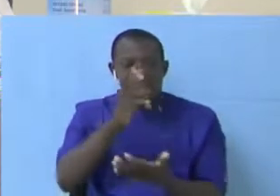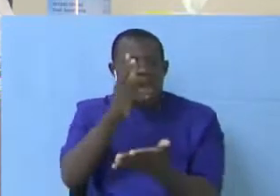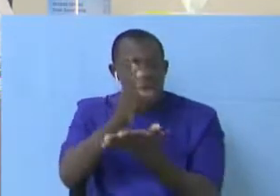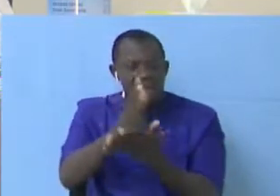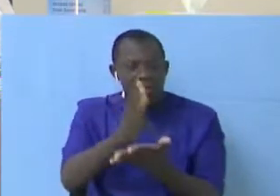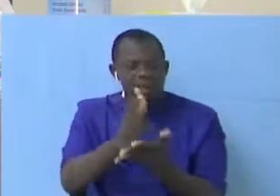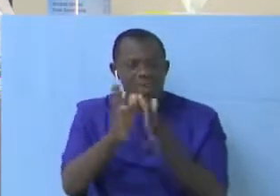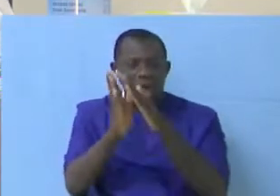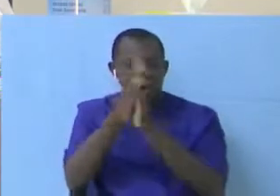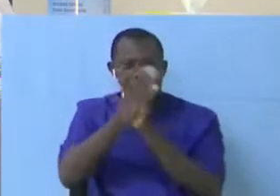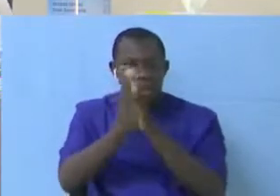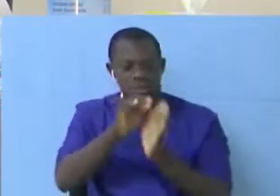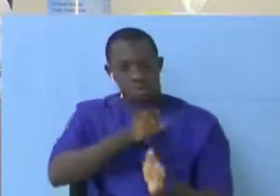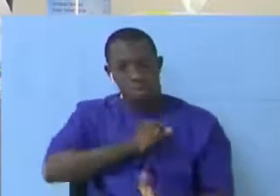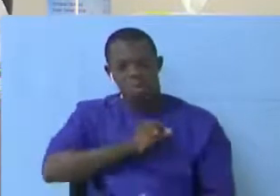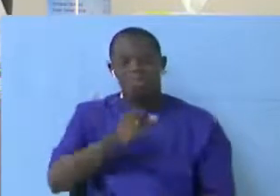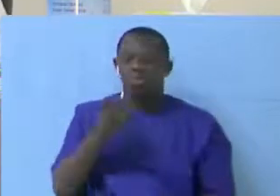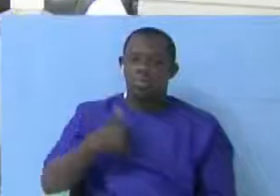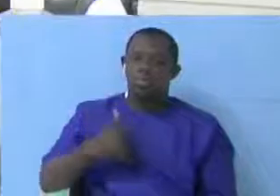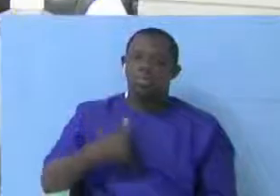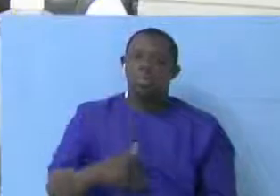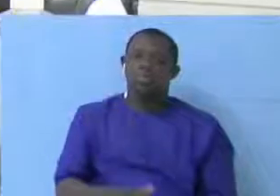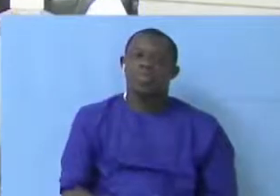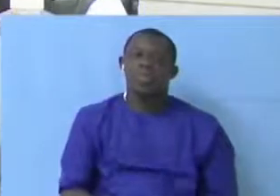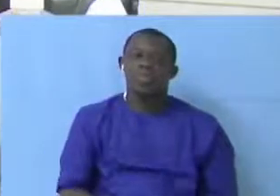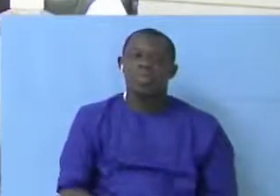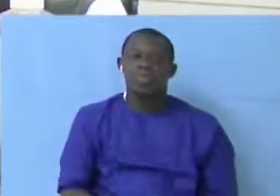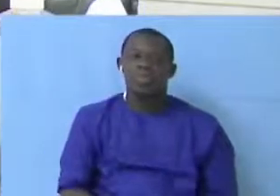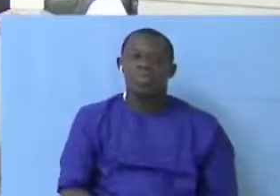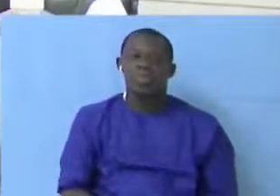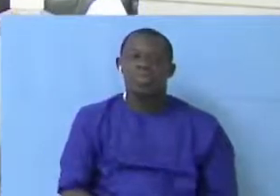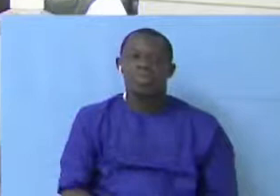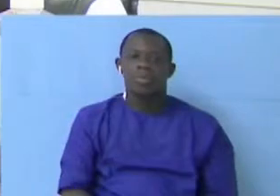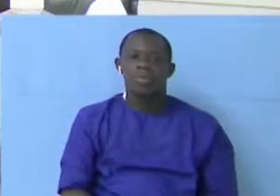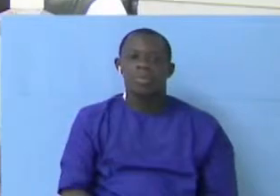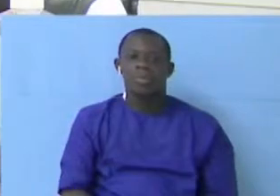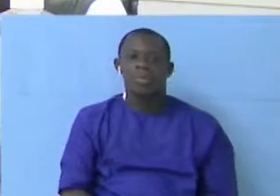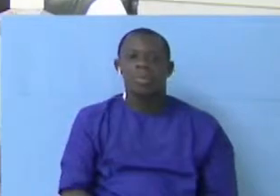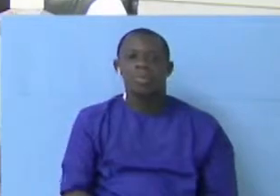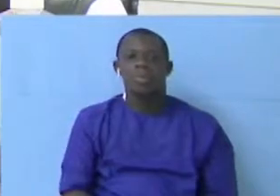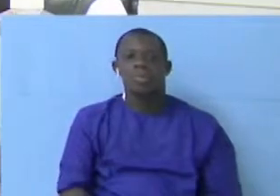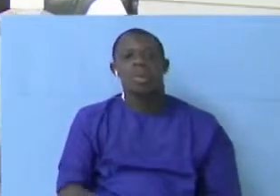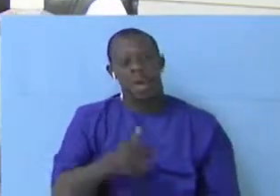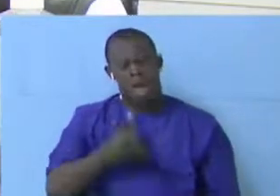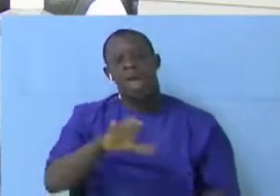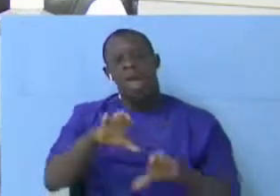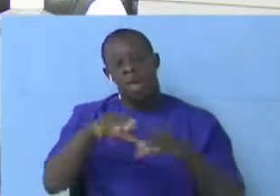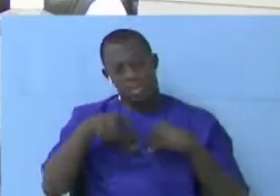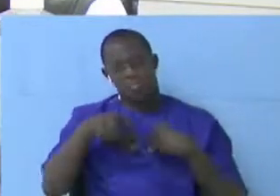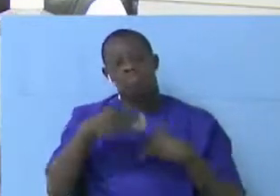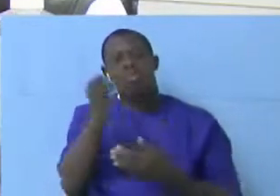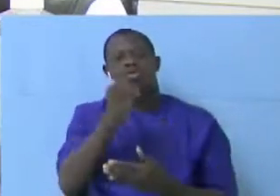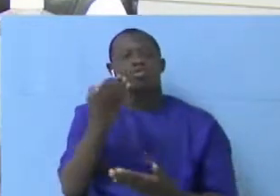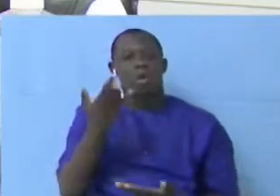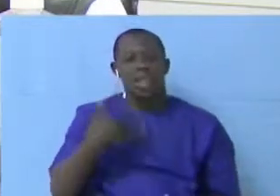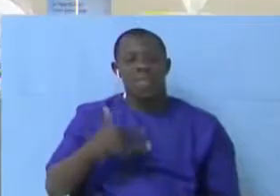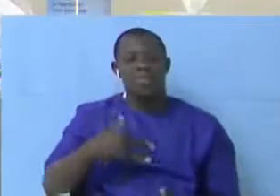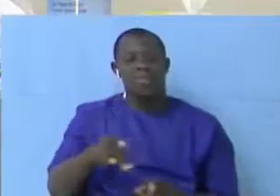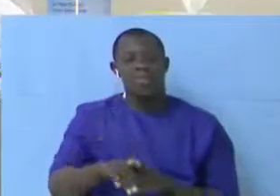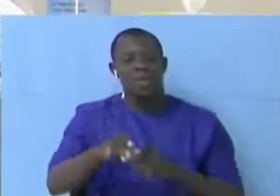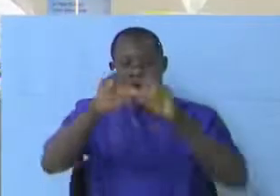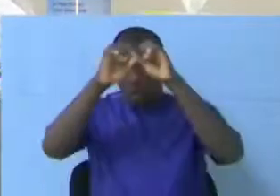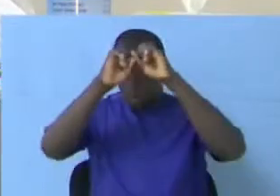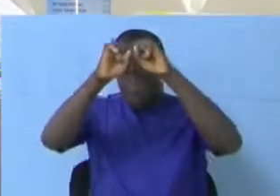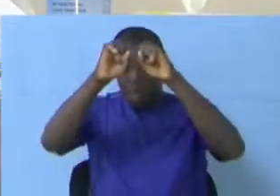yalon ko abe fadi atala la fa wala banku dimul kan. I couldn't agree more because I lived it. A government that would disappear its